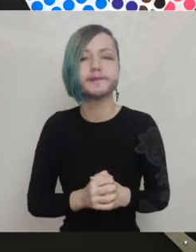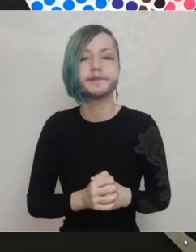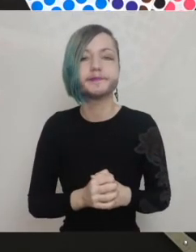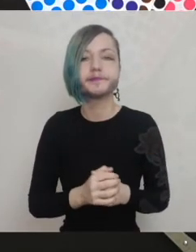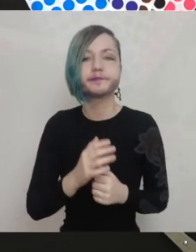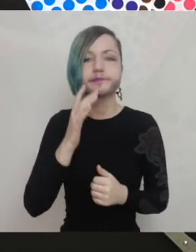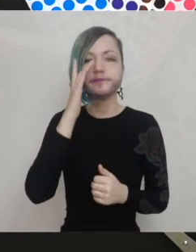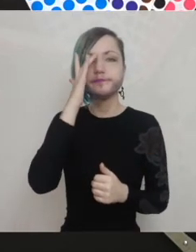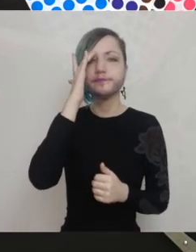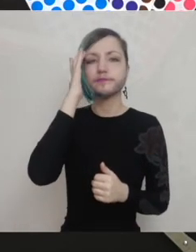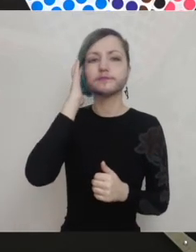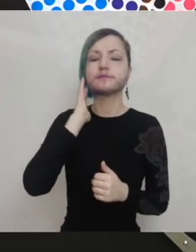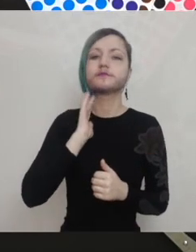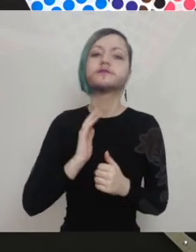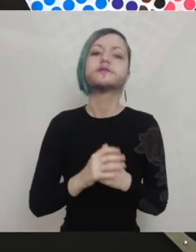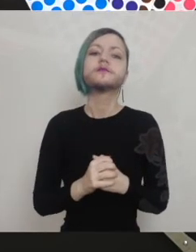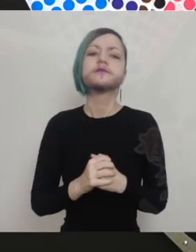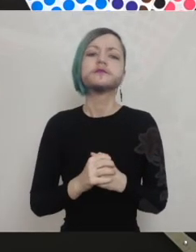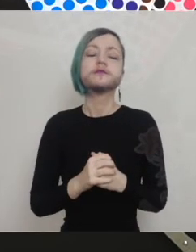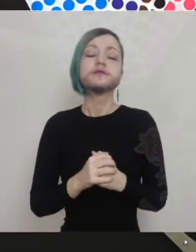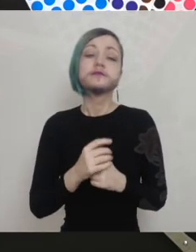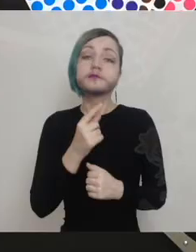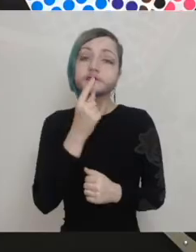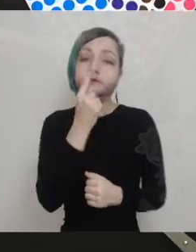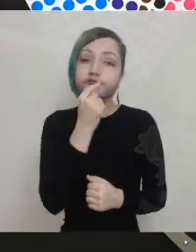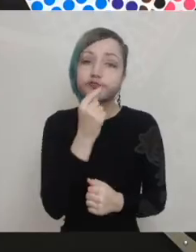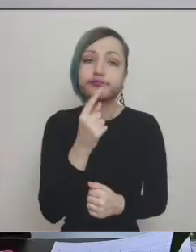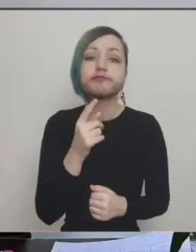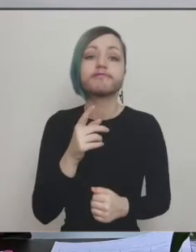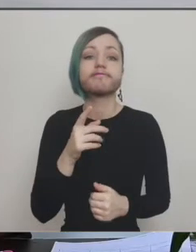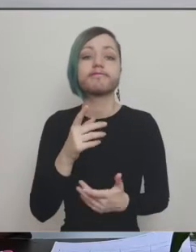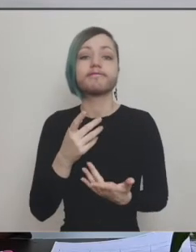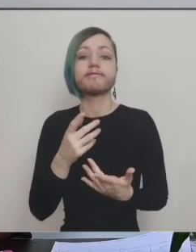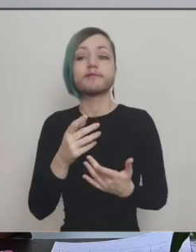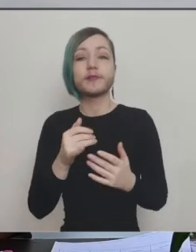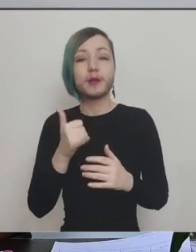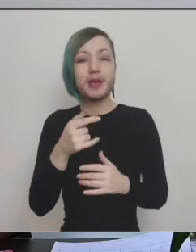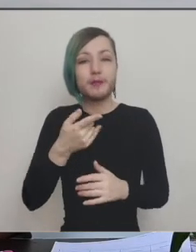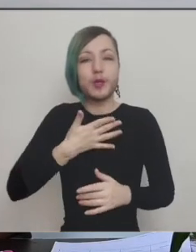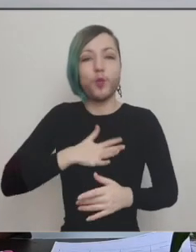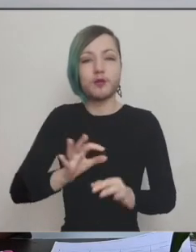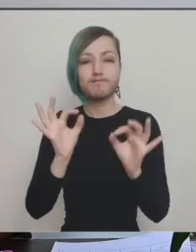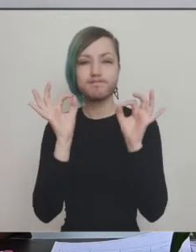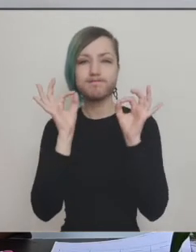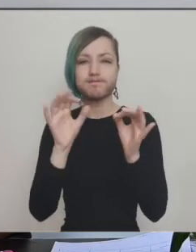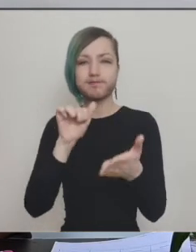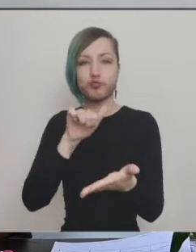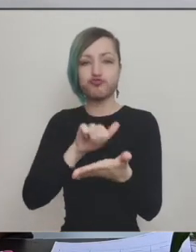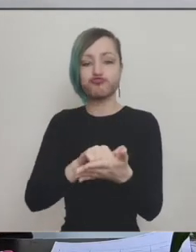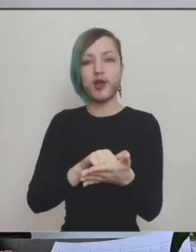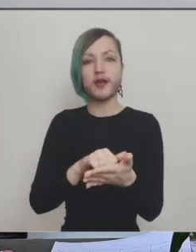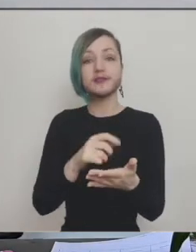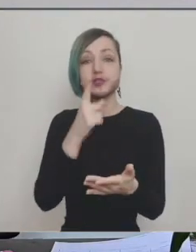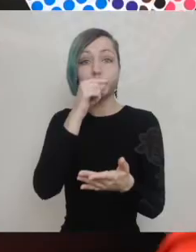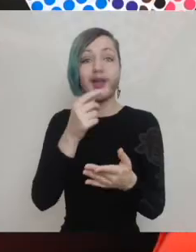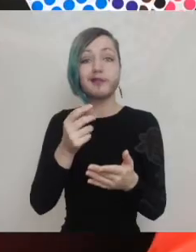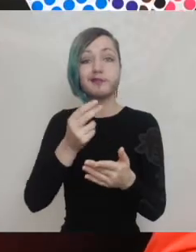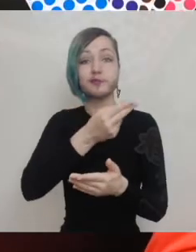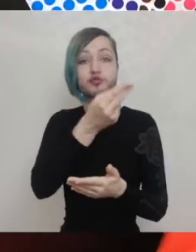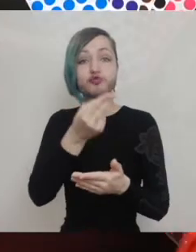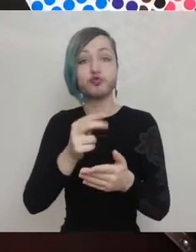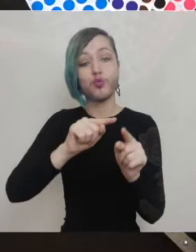down. What you might want to do, if you want to get it in exactly the right spot, is you might want to draw a slight outline